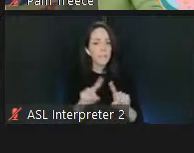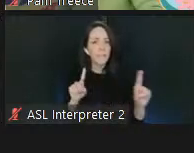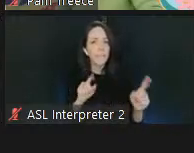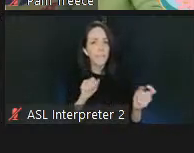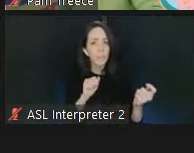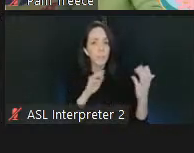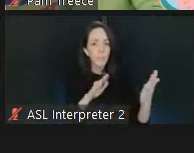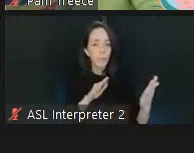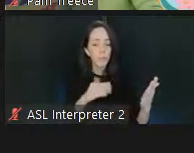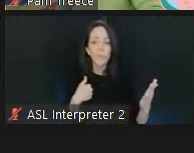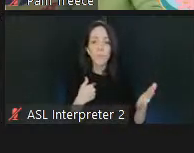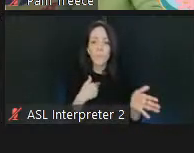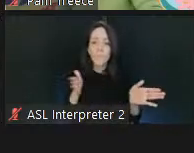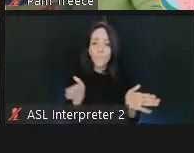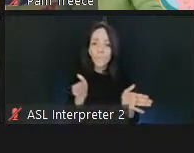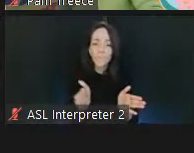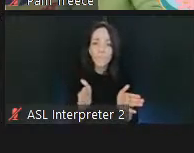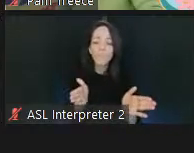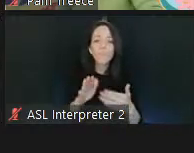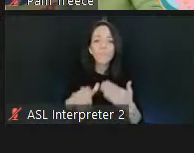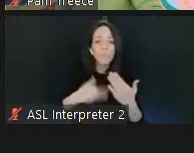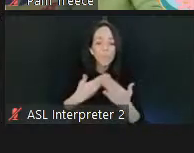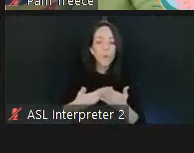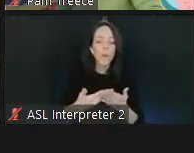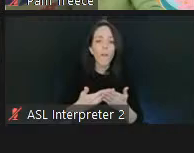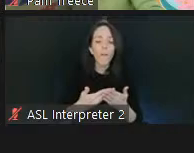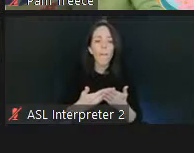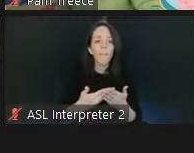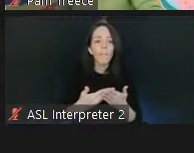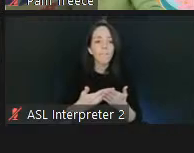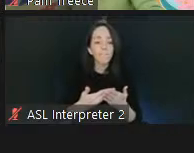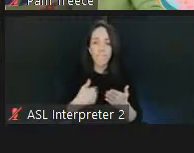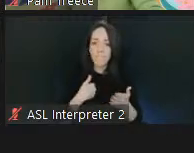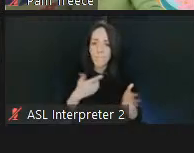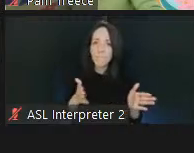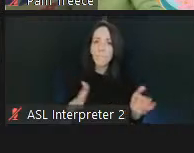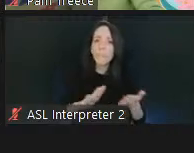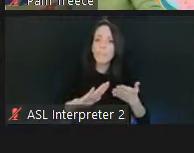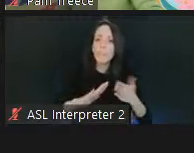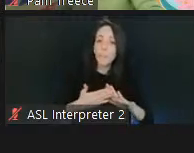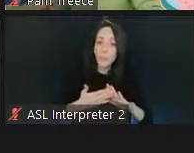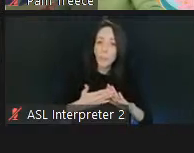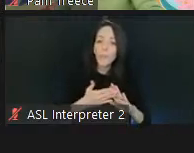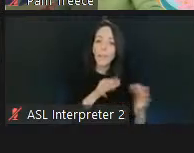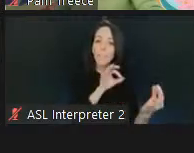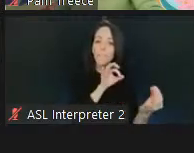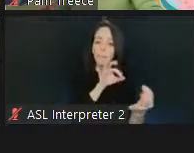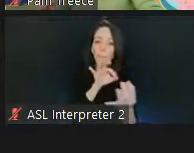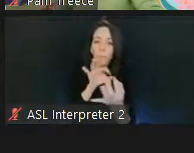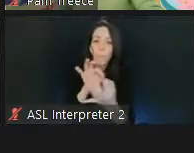are encouraging all of the, we're encouraging community input during all